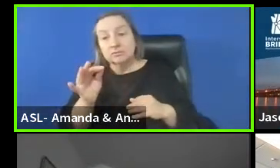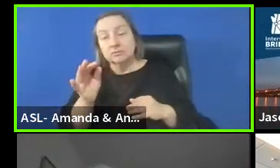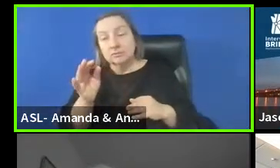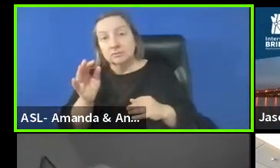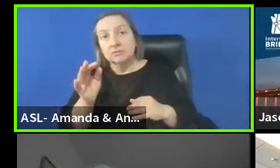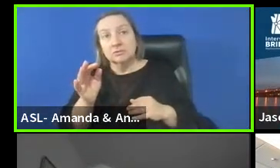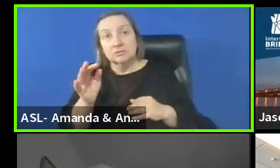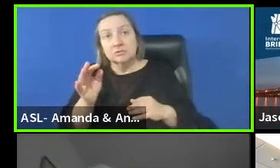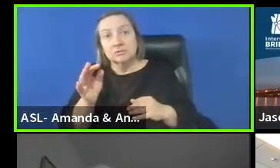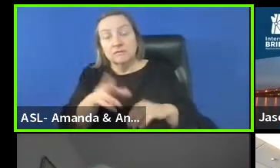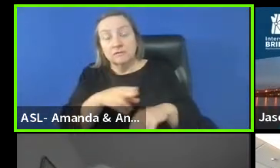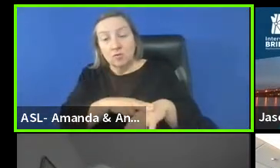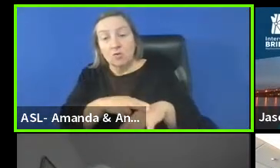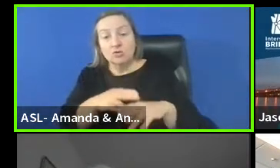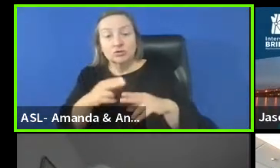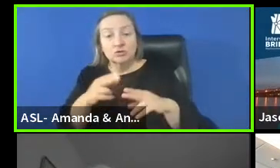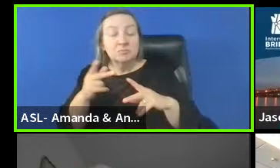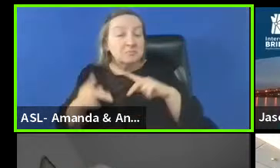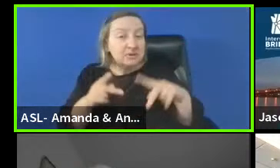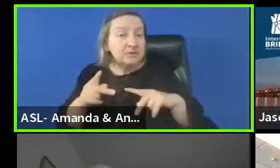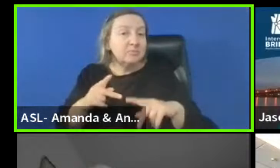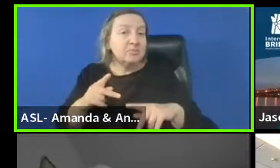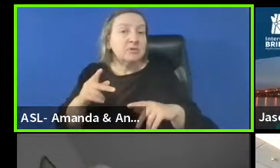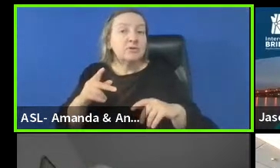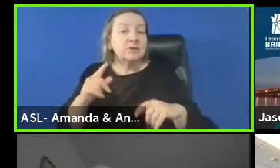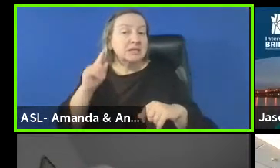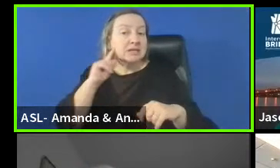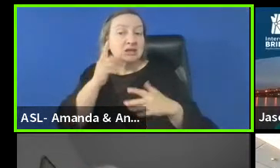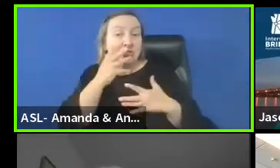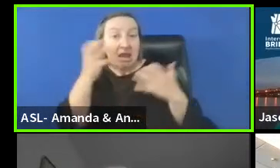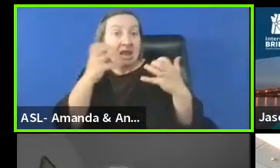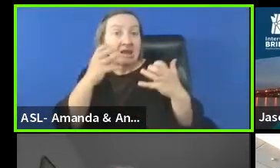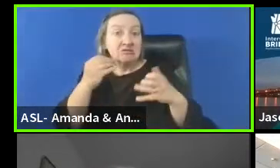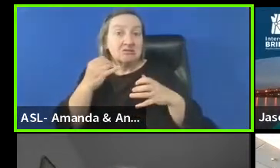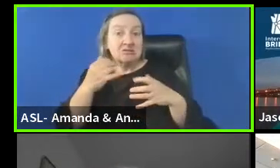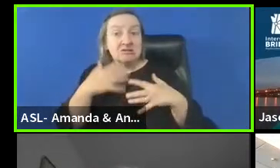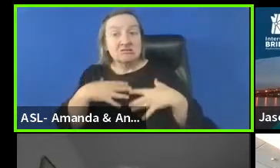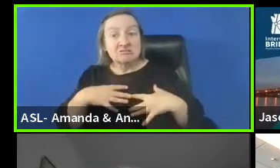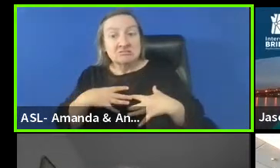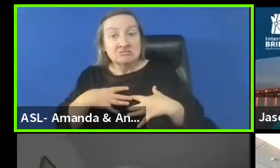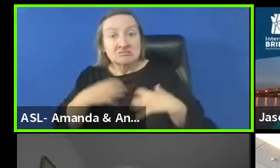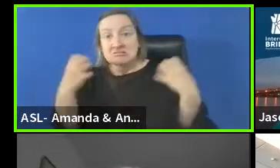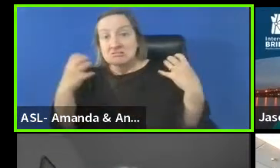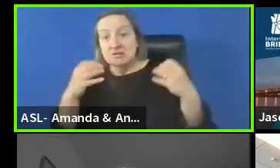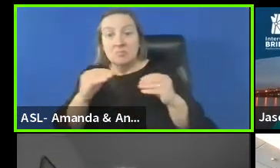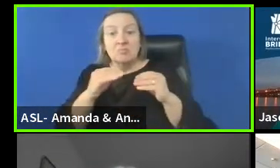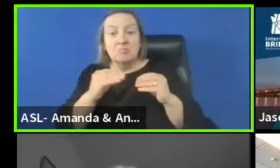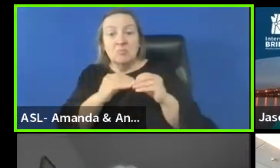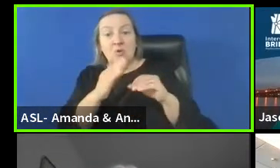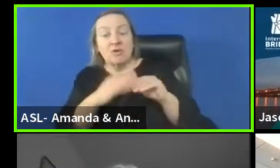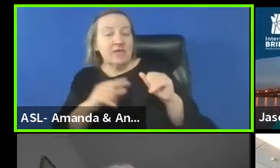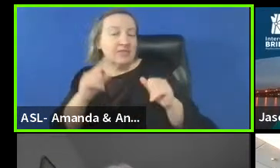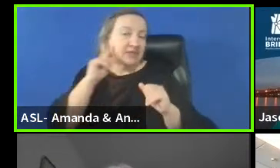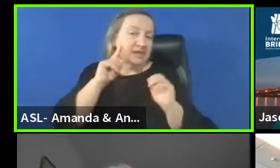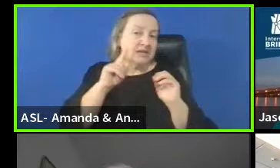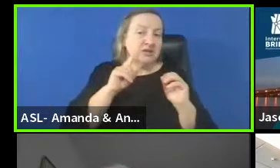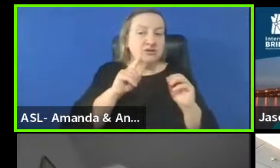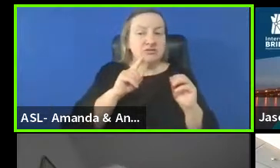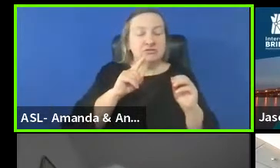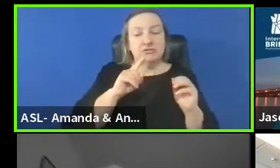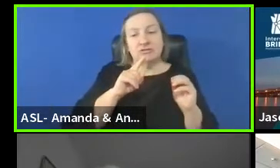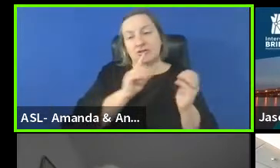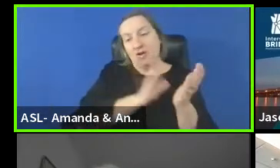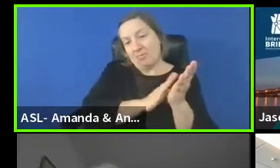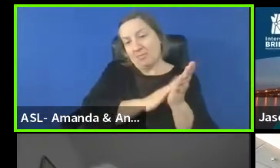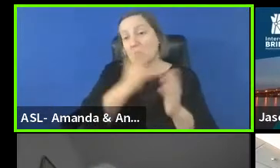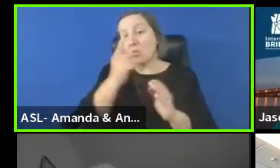by nature, human beings definitely hear anger and aggression louder than they hear compliments. And so one negative voice can